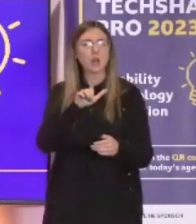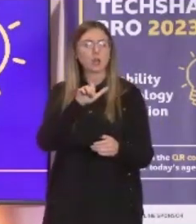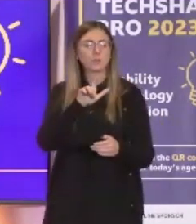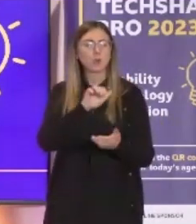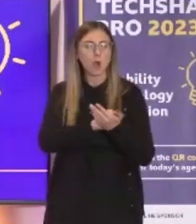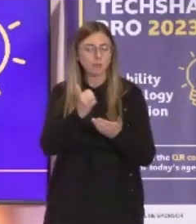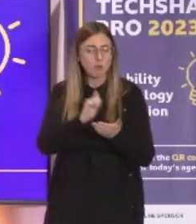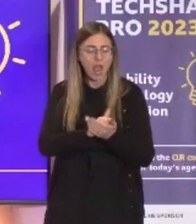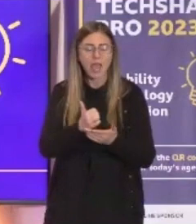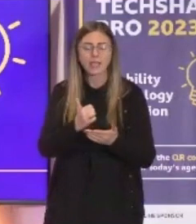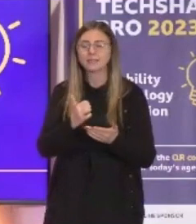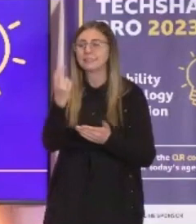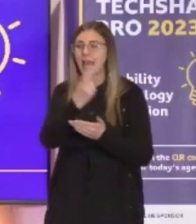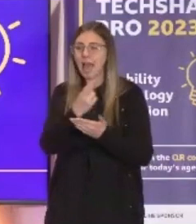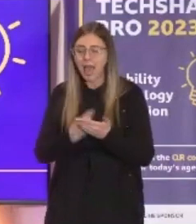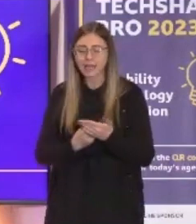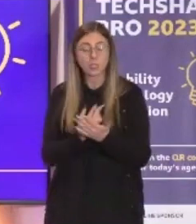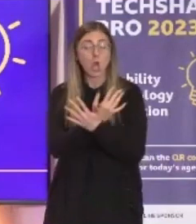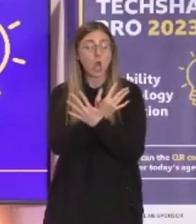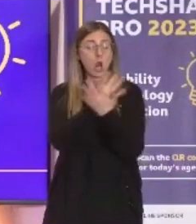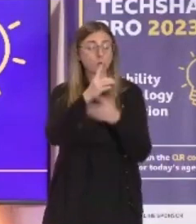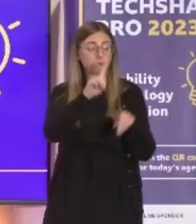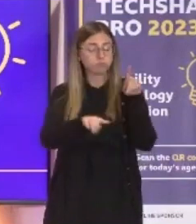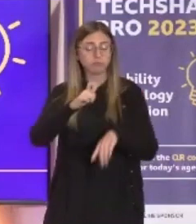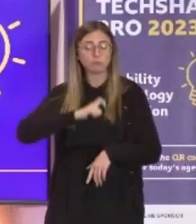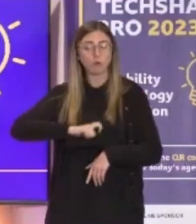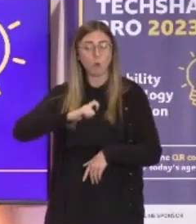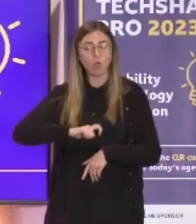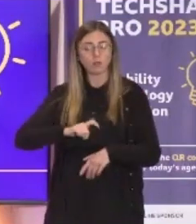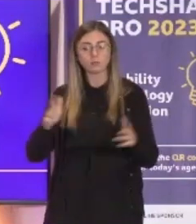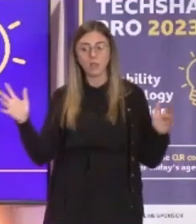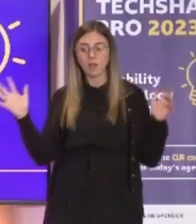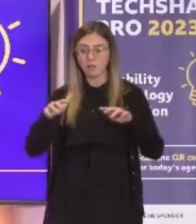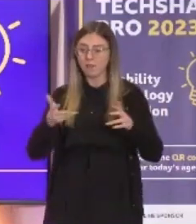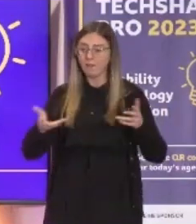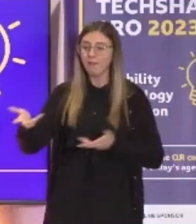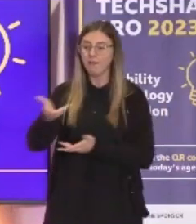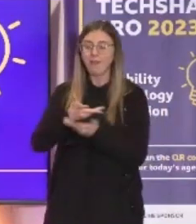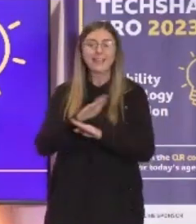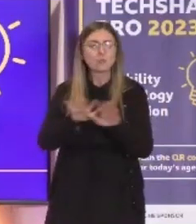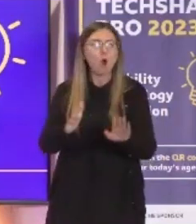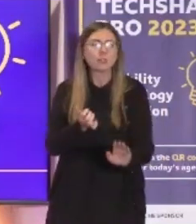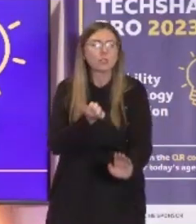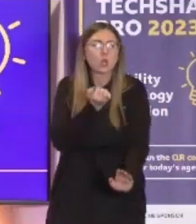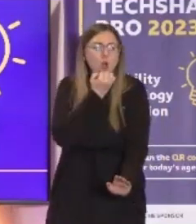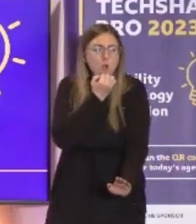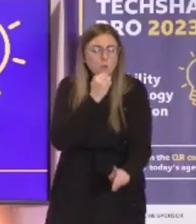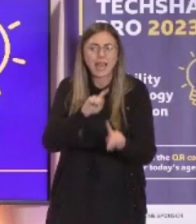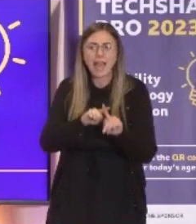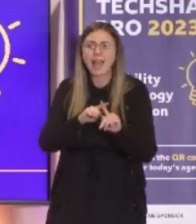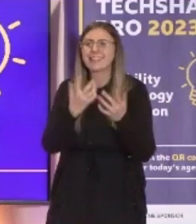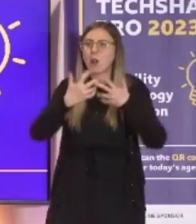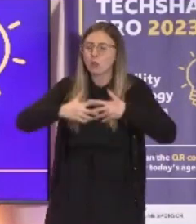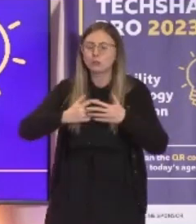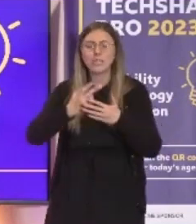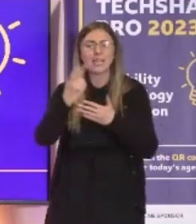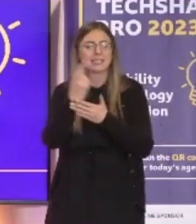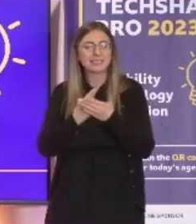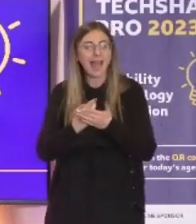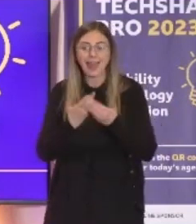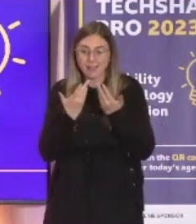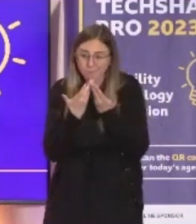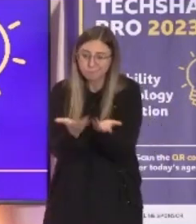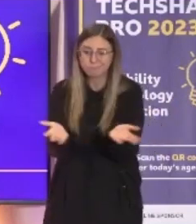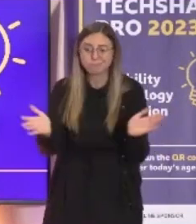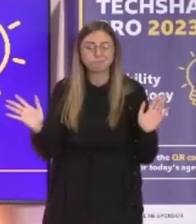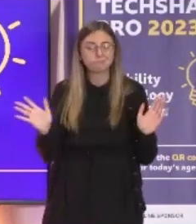and designers, and I'm sure you see that all the time. It's not just the coders, it's not just the technologists, it's a